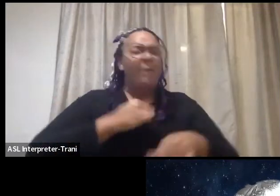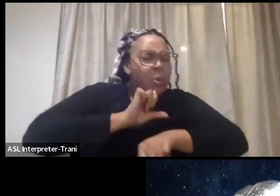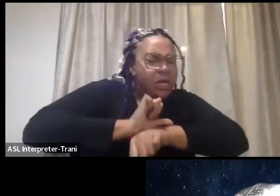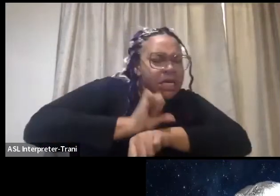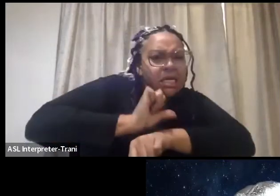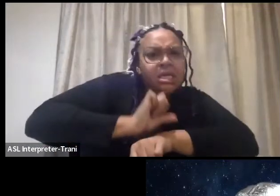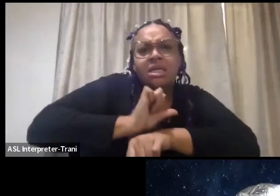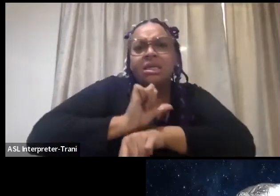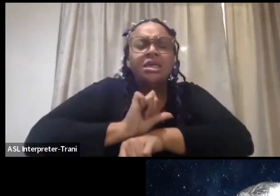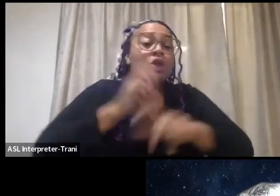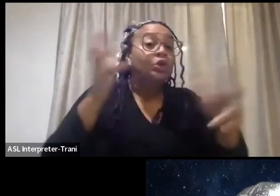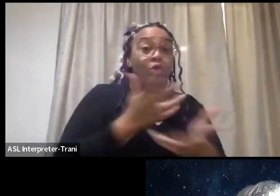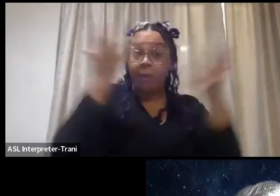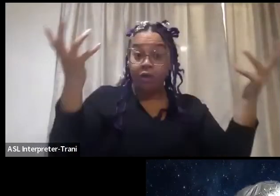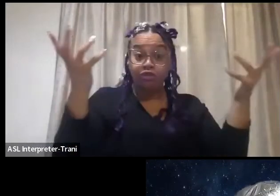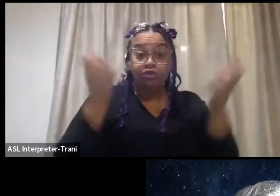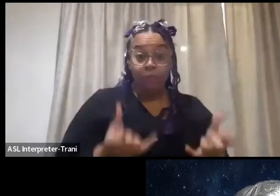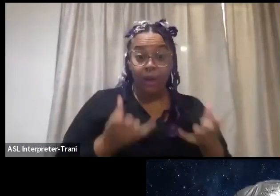right now